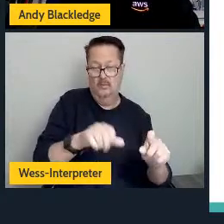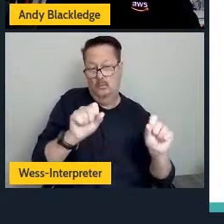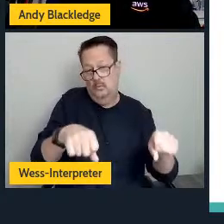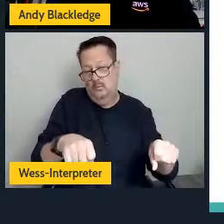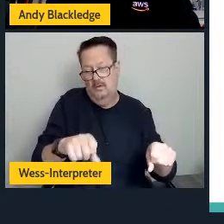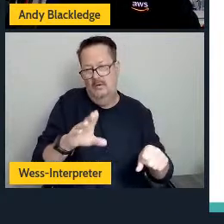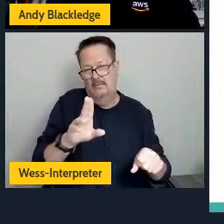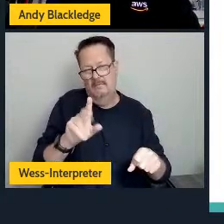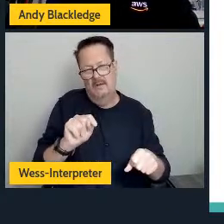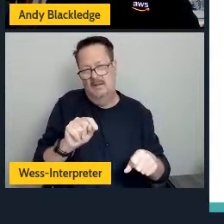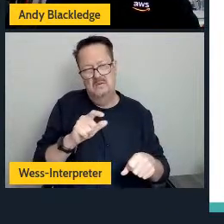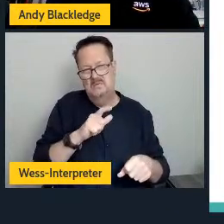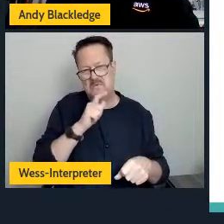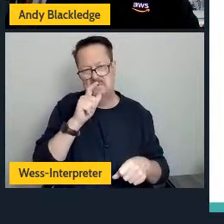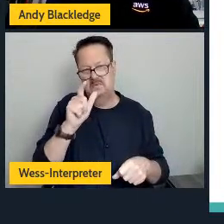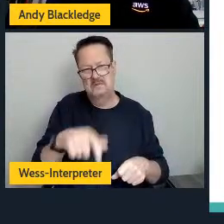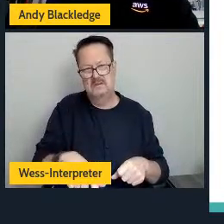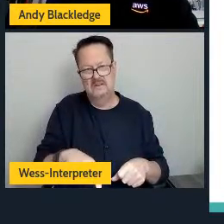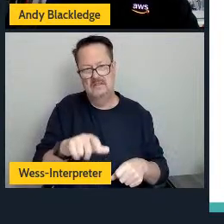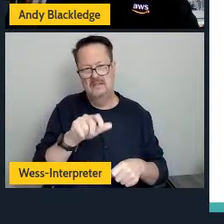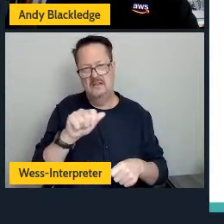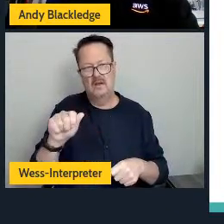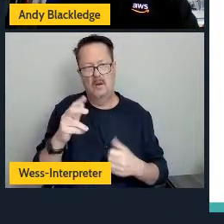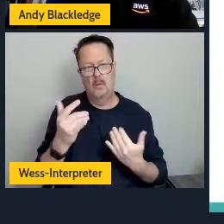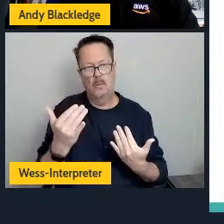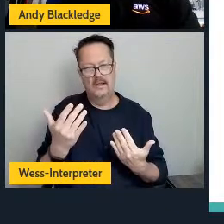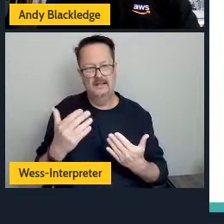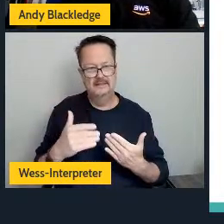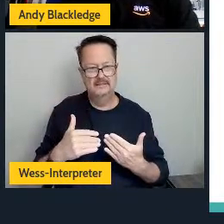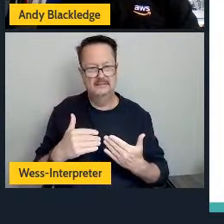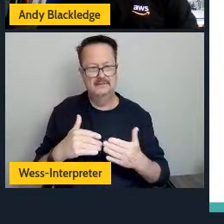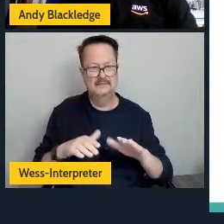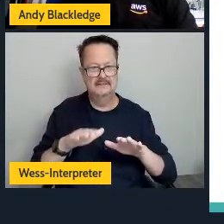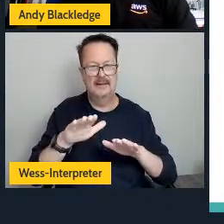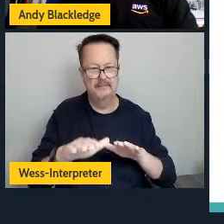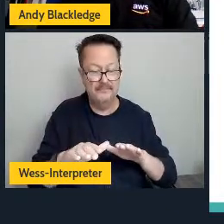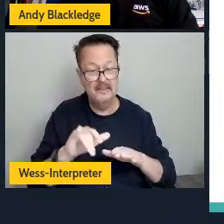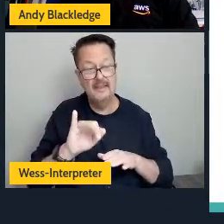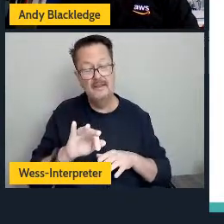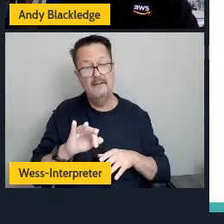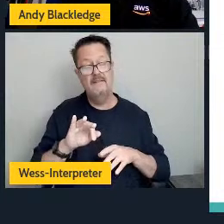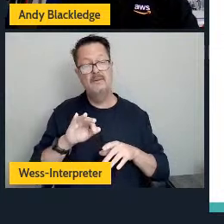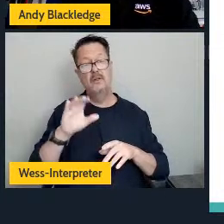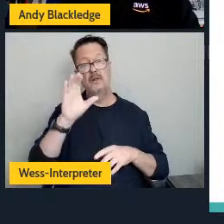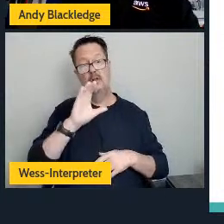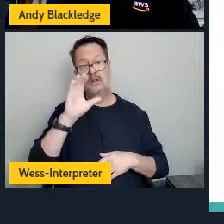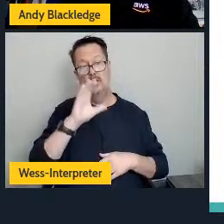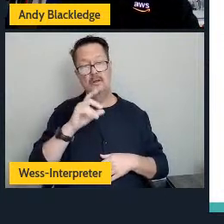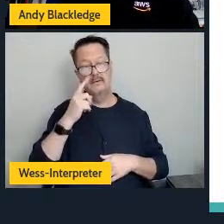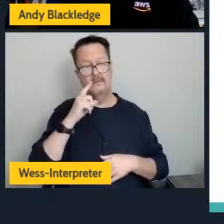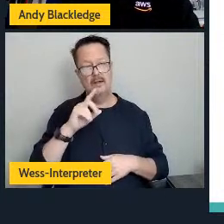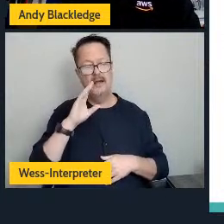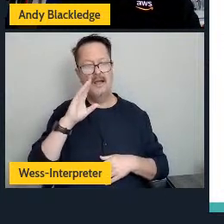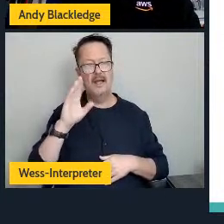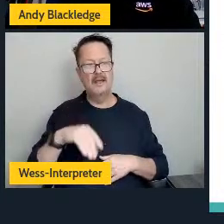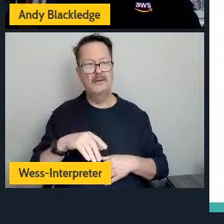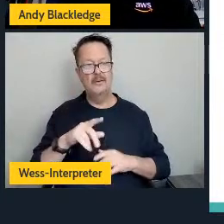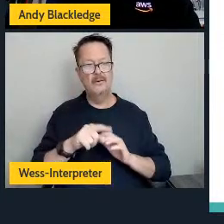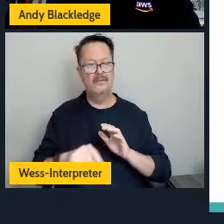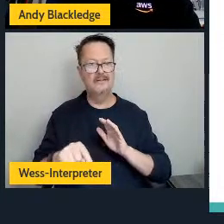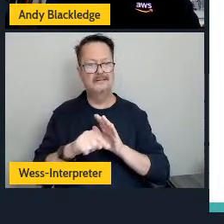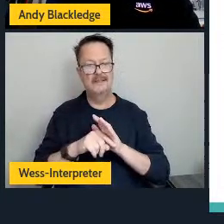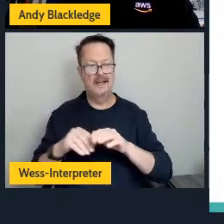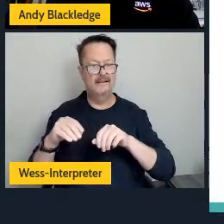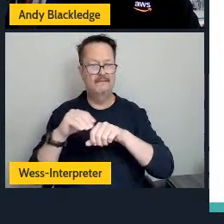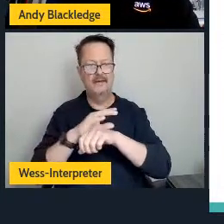you don't need the await step in that, or it depends if you're looking really for. I know side effect programming is